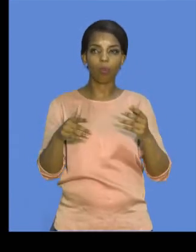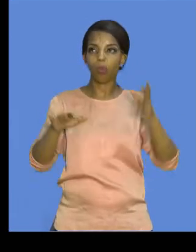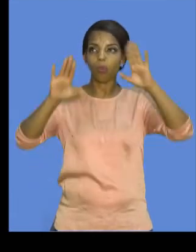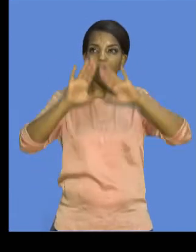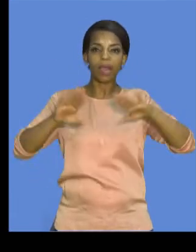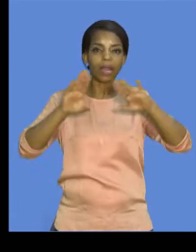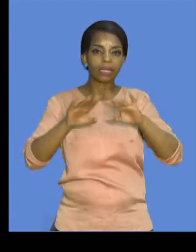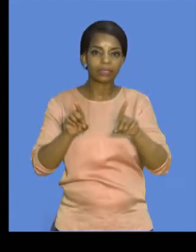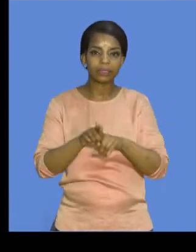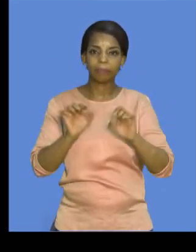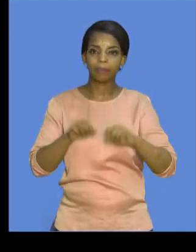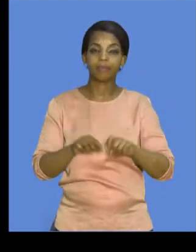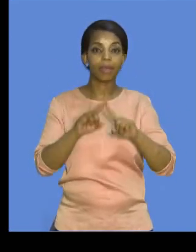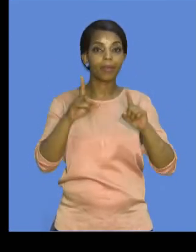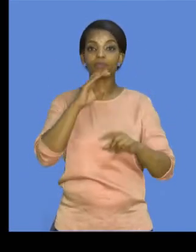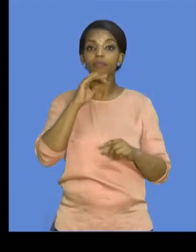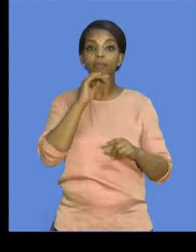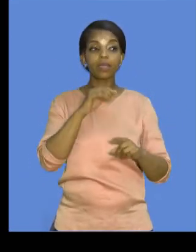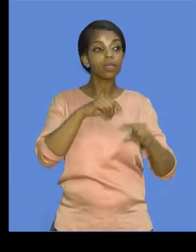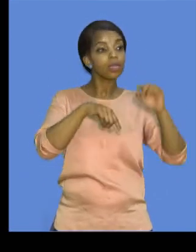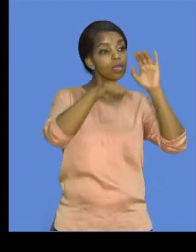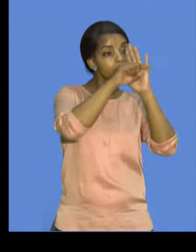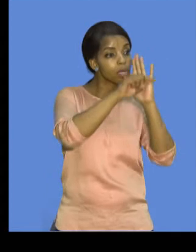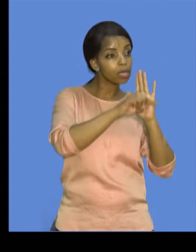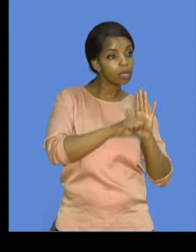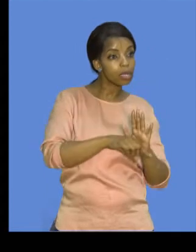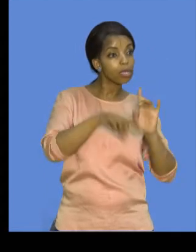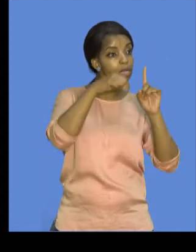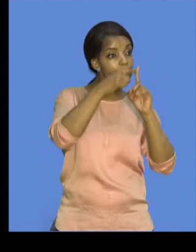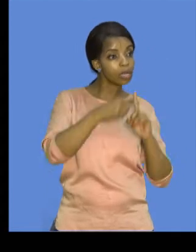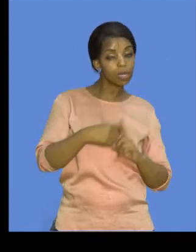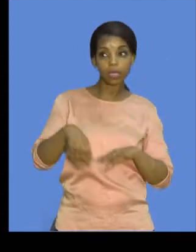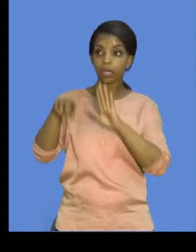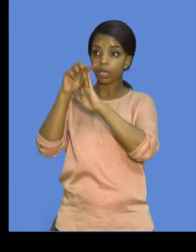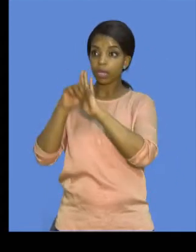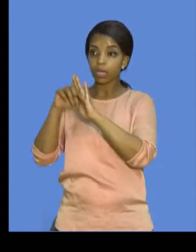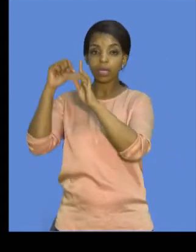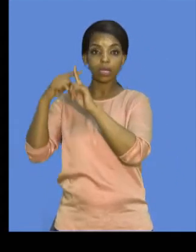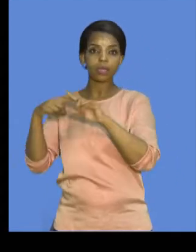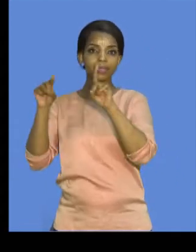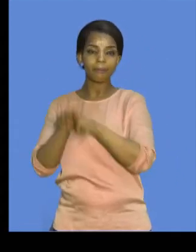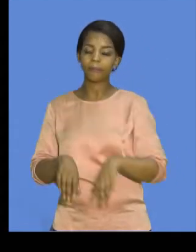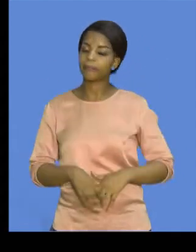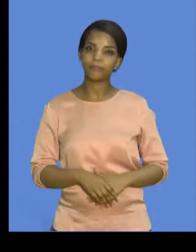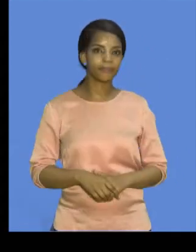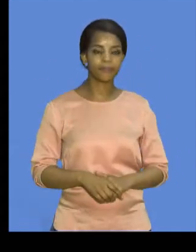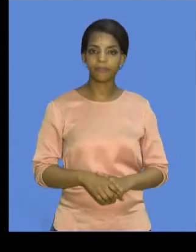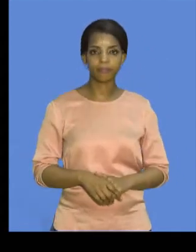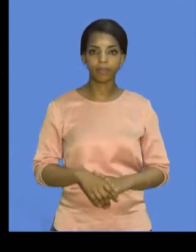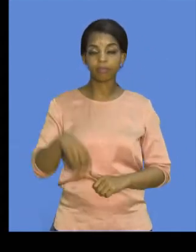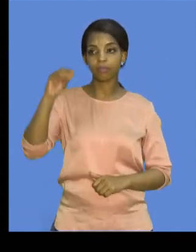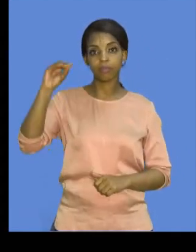color, but it may not necessarily mean they carry the same amount of charge, except when the statement